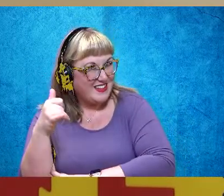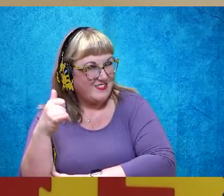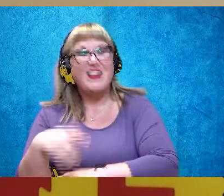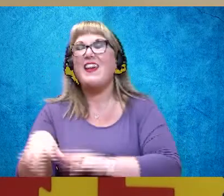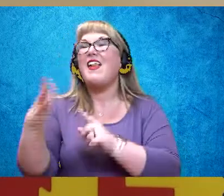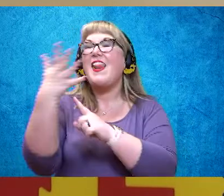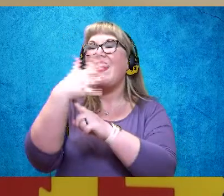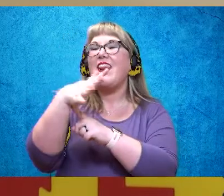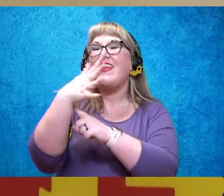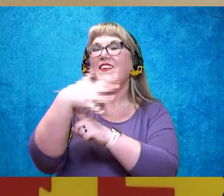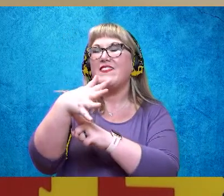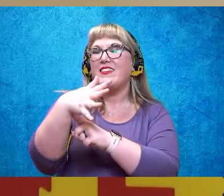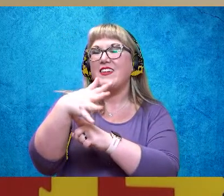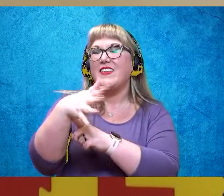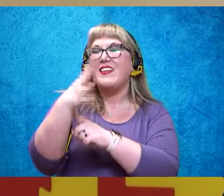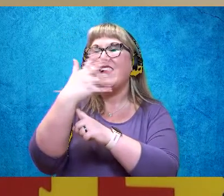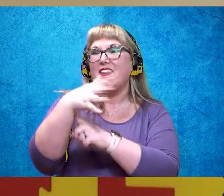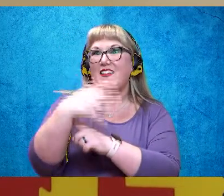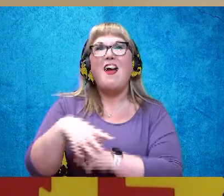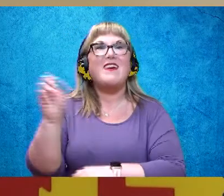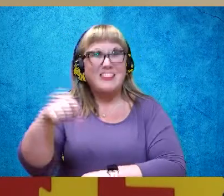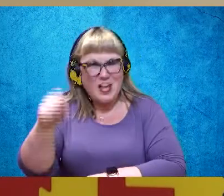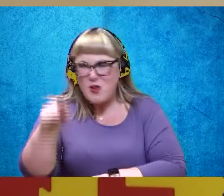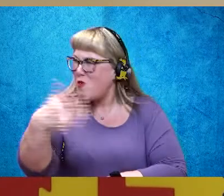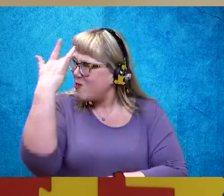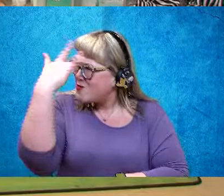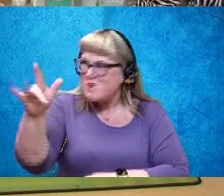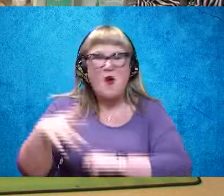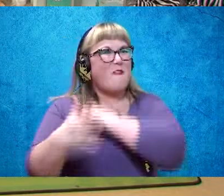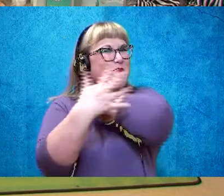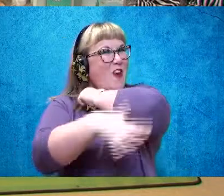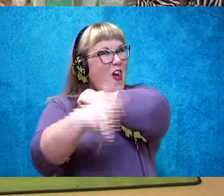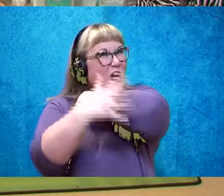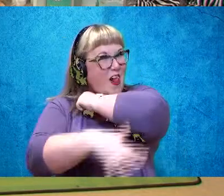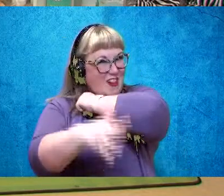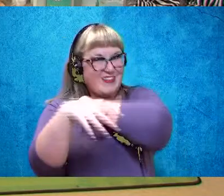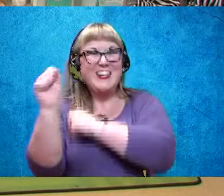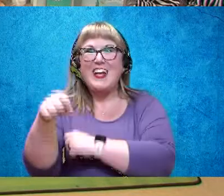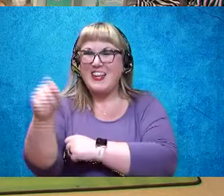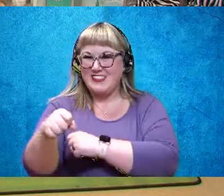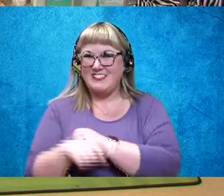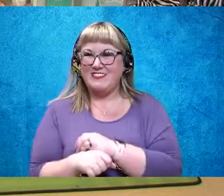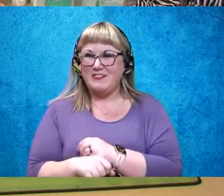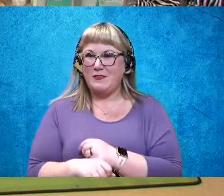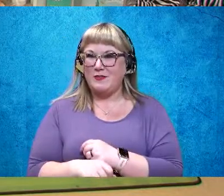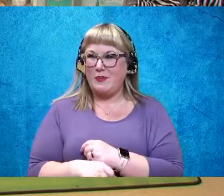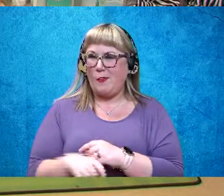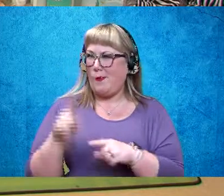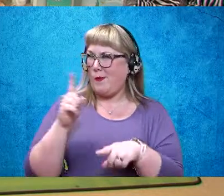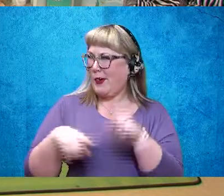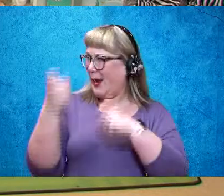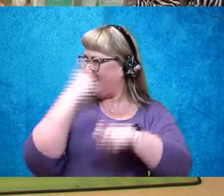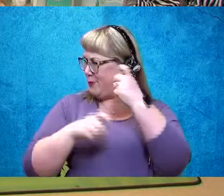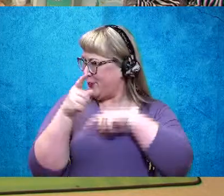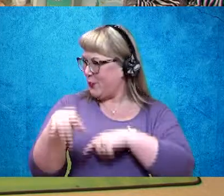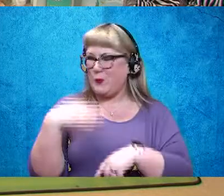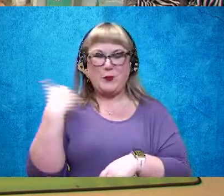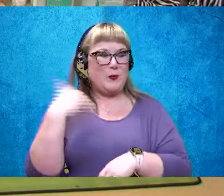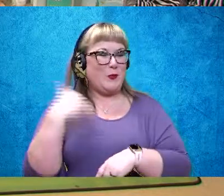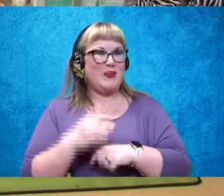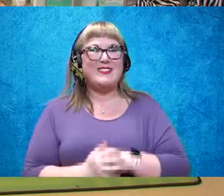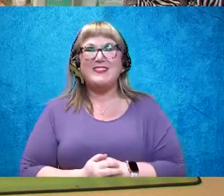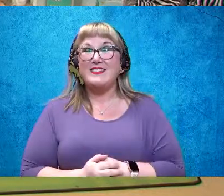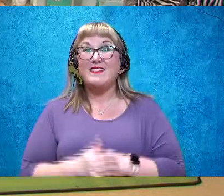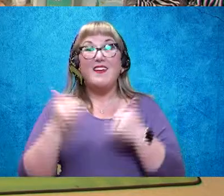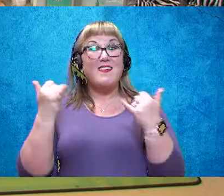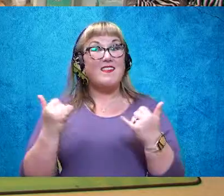Leaf. You got it again. It's in the fall. We can't trick you guys.